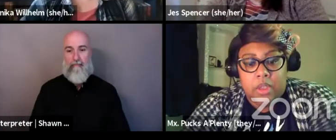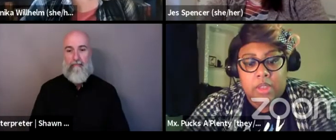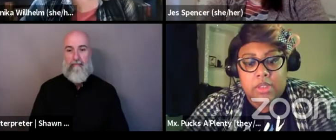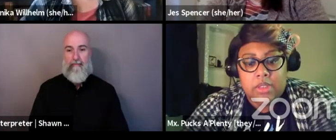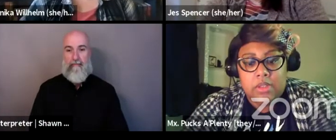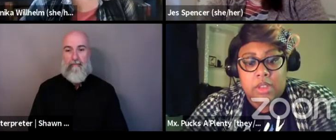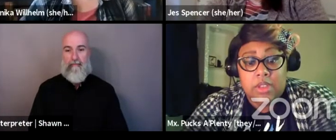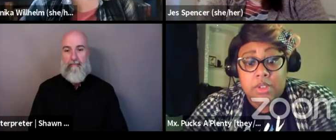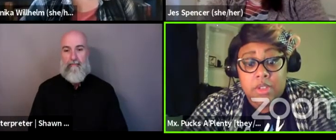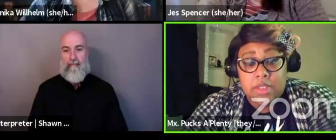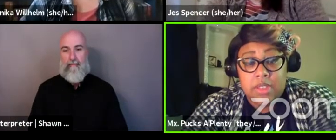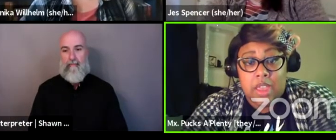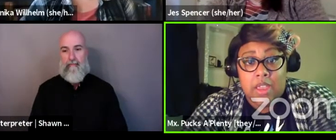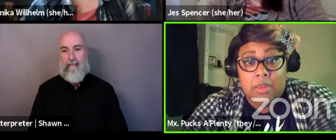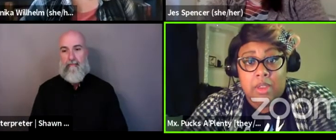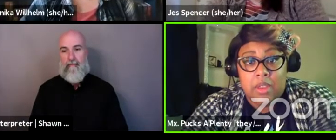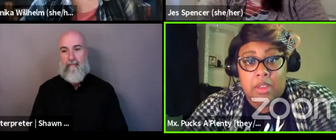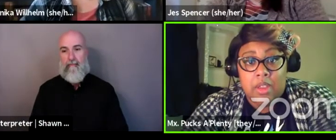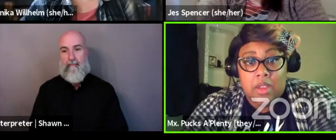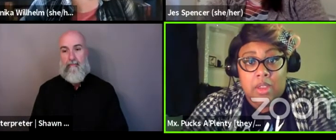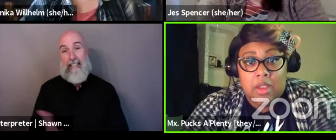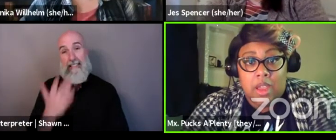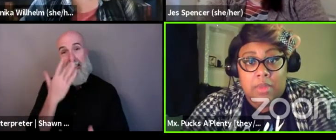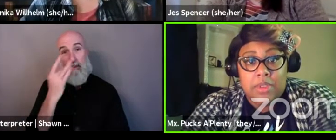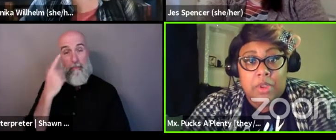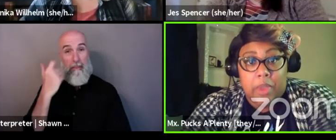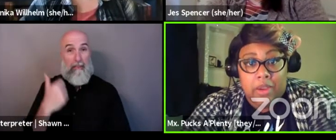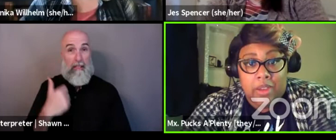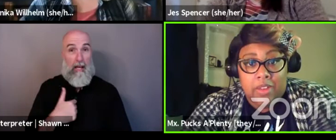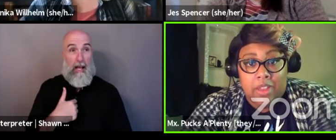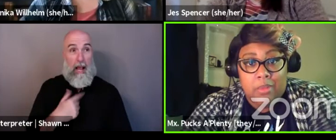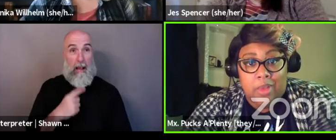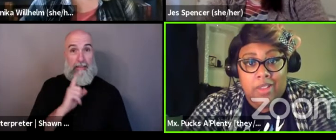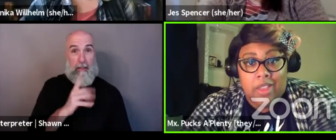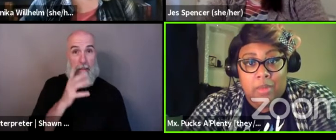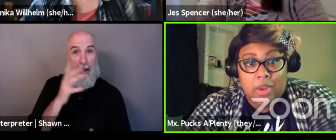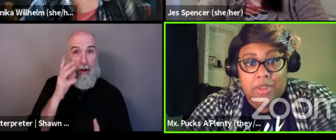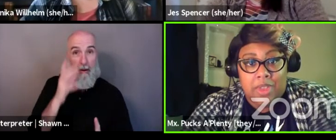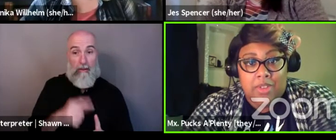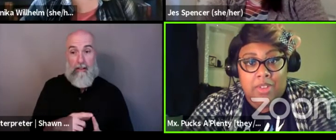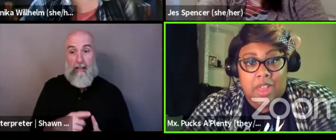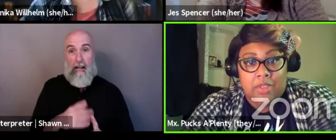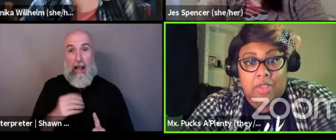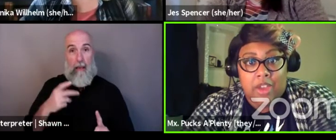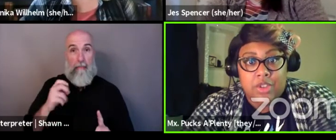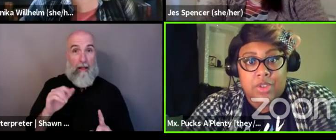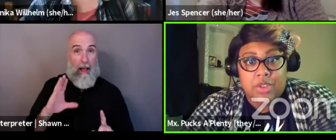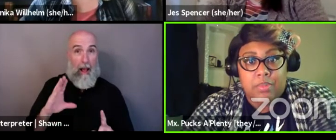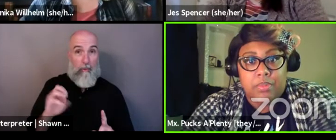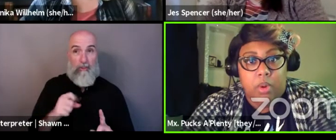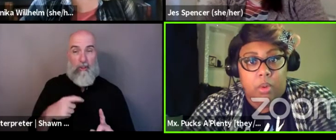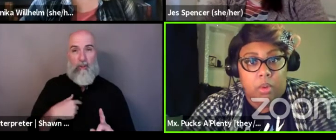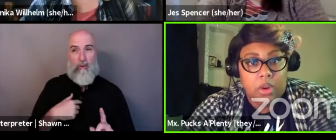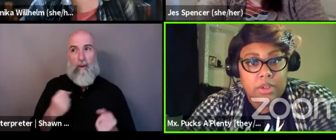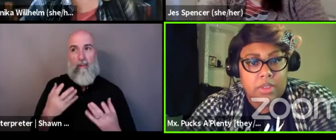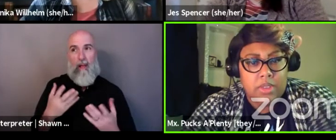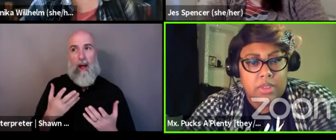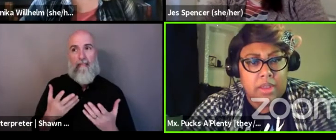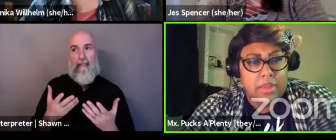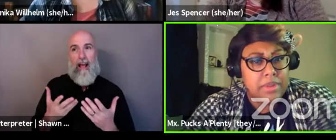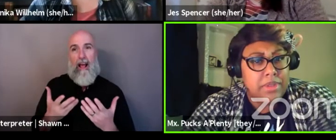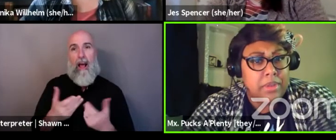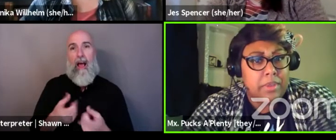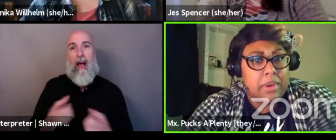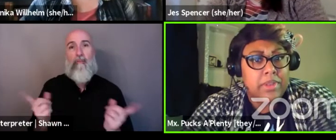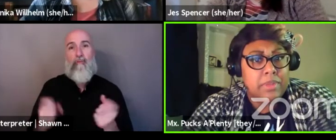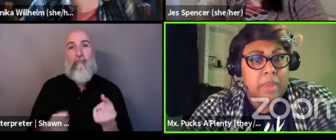You know, it's interesting because I'm a single parent. I'm polyamorous, so I have a lot of extra support that